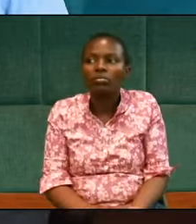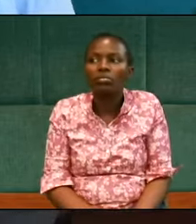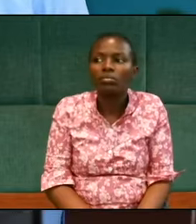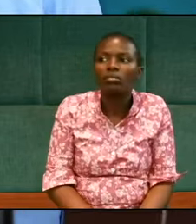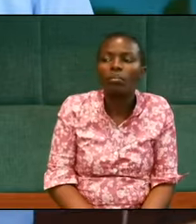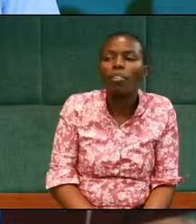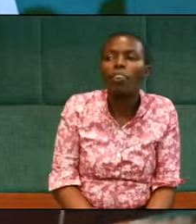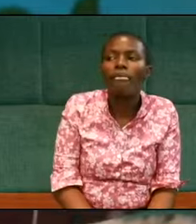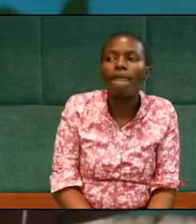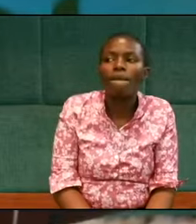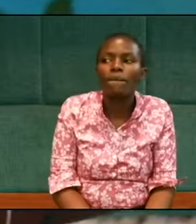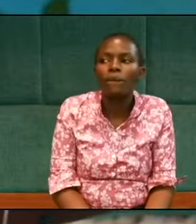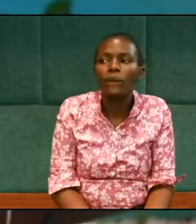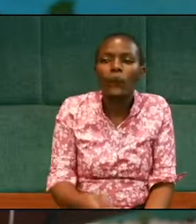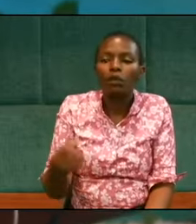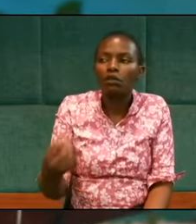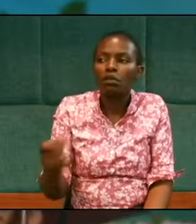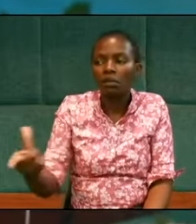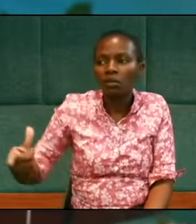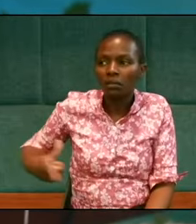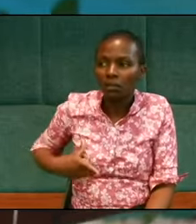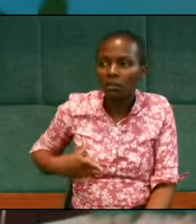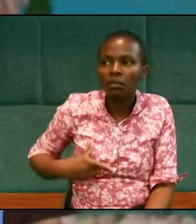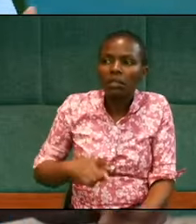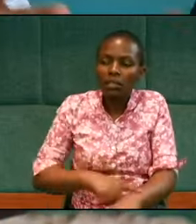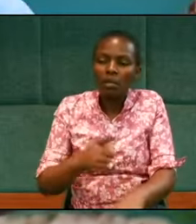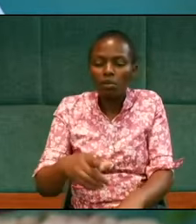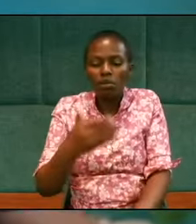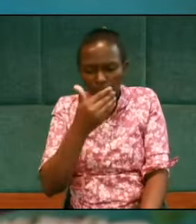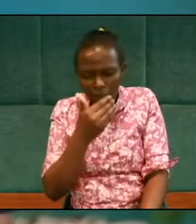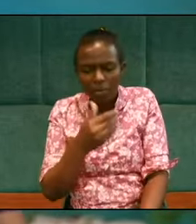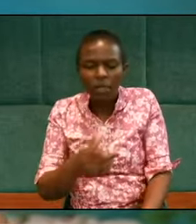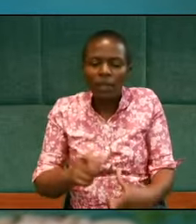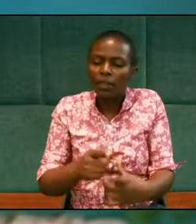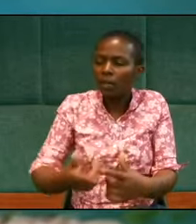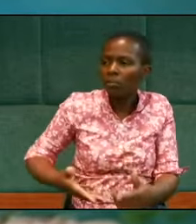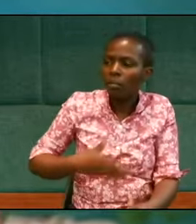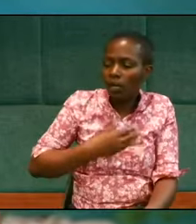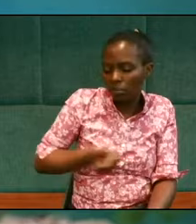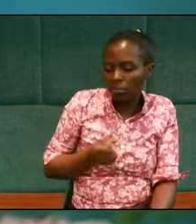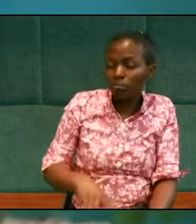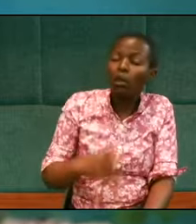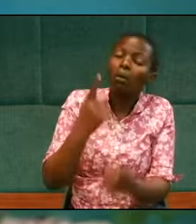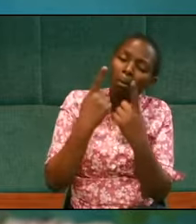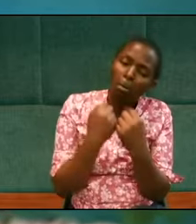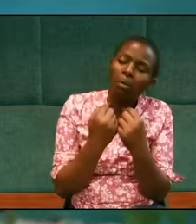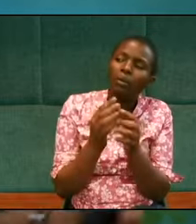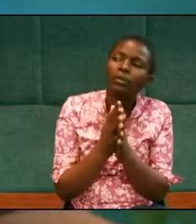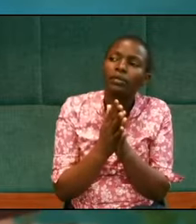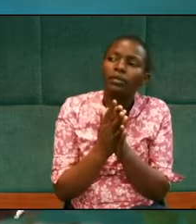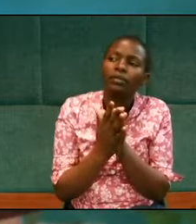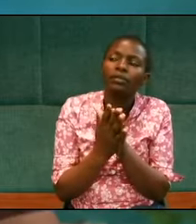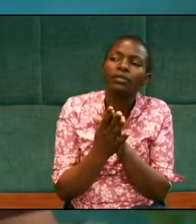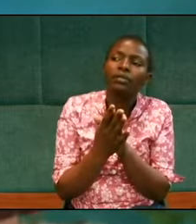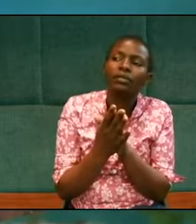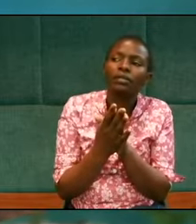I cough, she's crying. So Susan, when she was born, even when you sneeze, my daughter is crying. I said, you see what you have done? You were